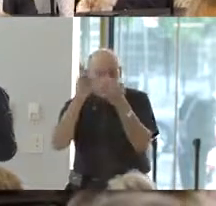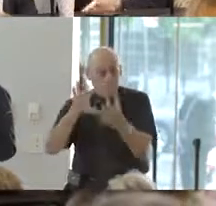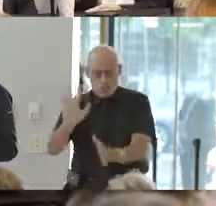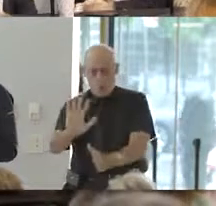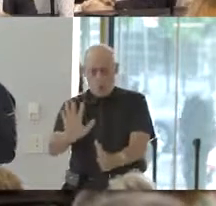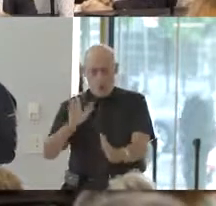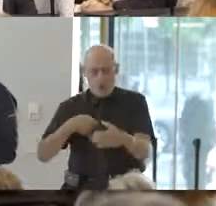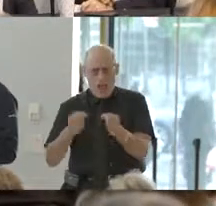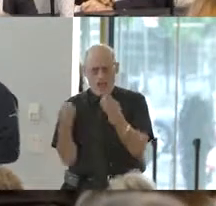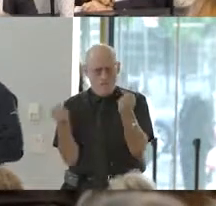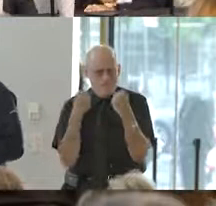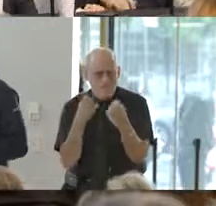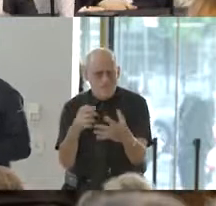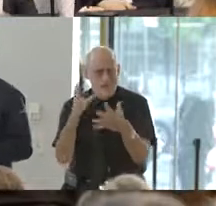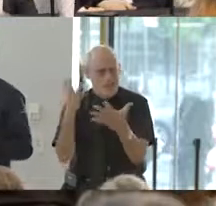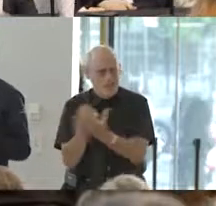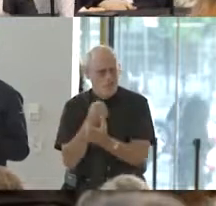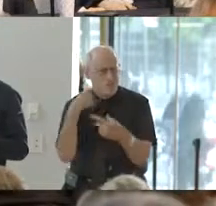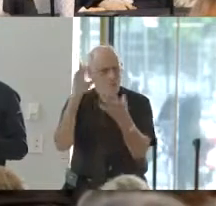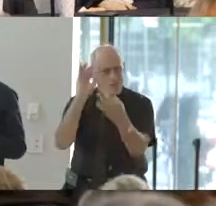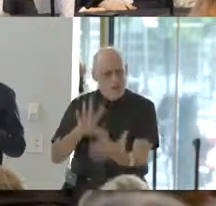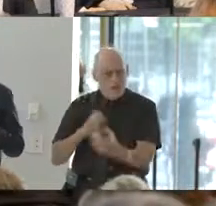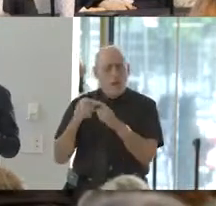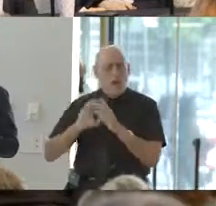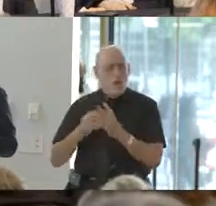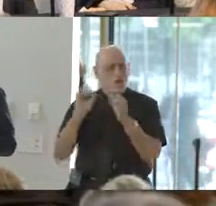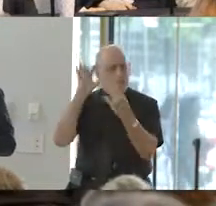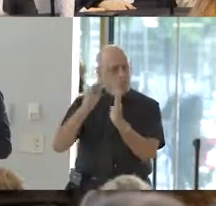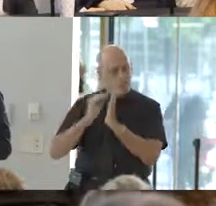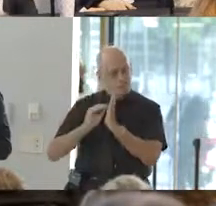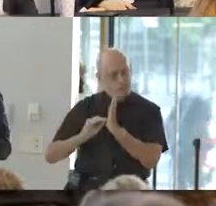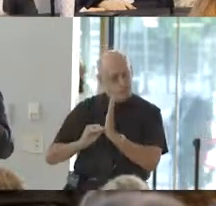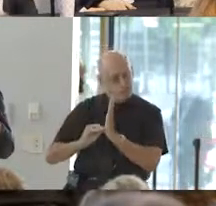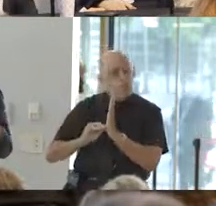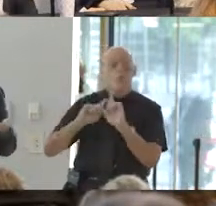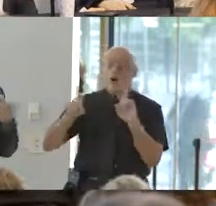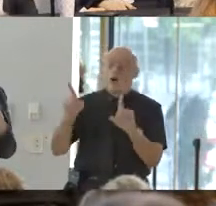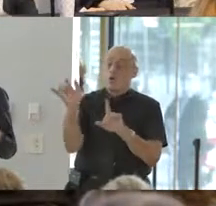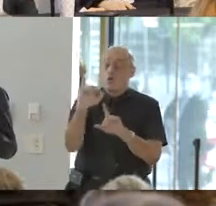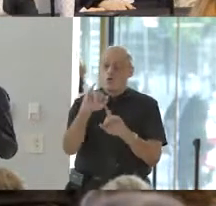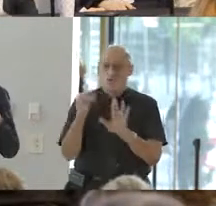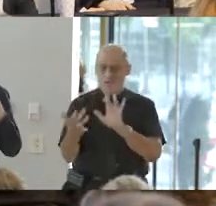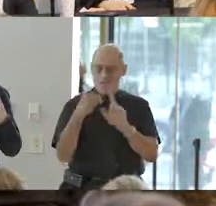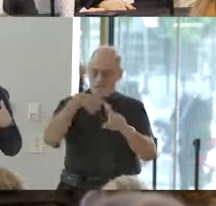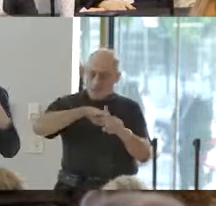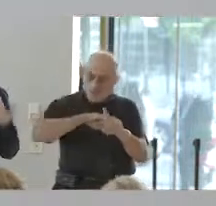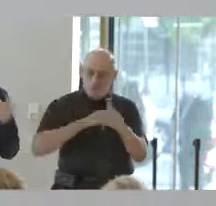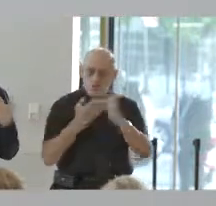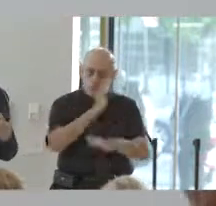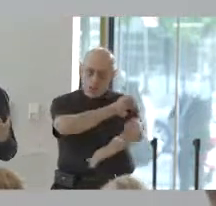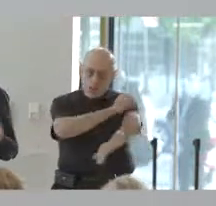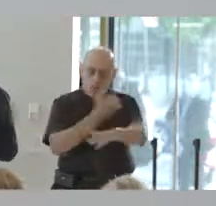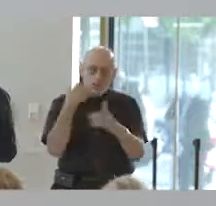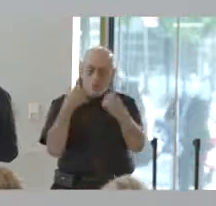feedback on this project. We'll make note of it at the end, but you can always contact us at the authority if you